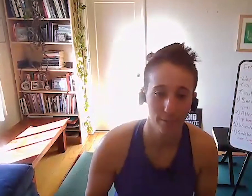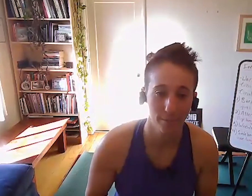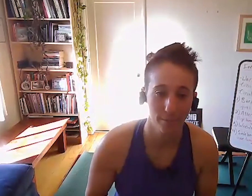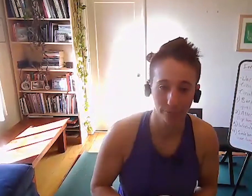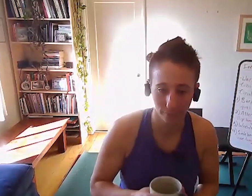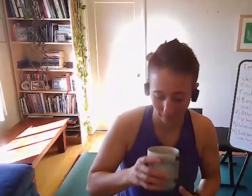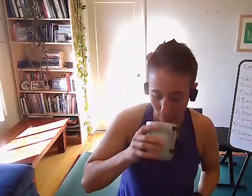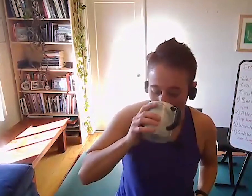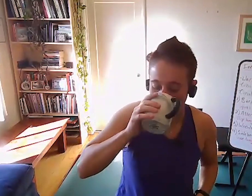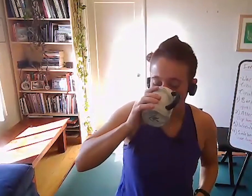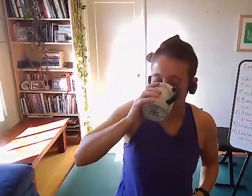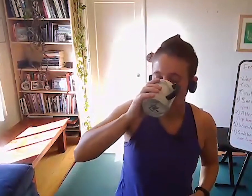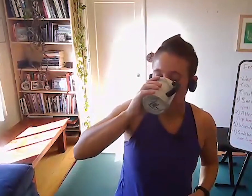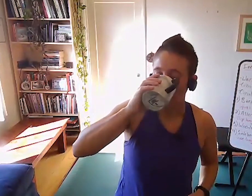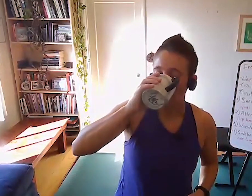here.